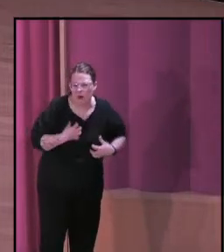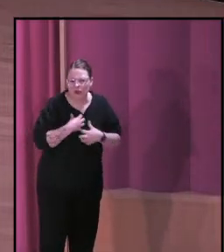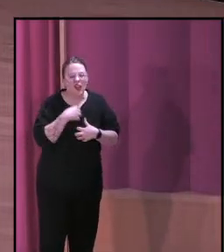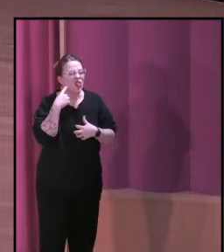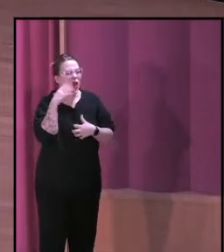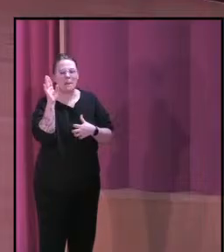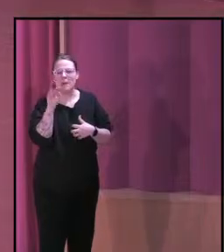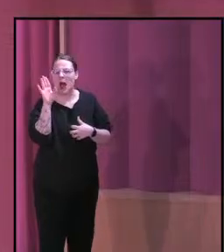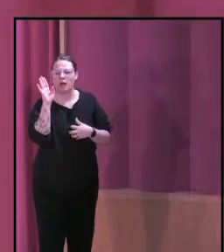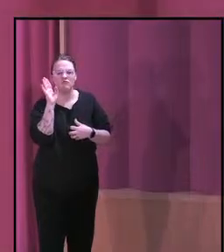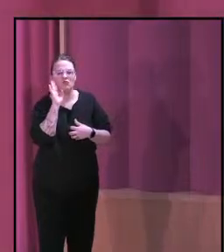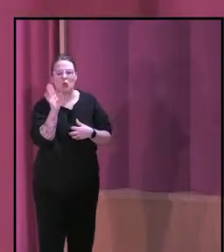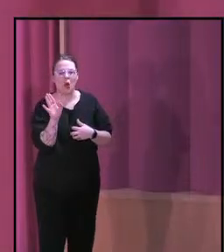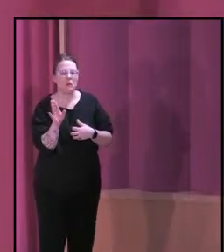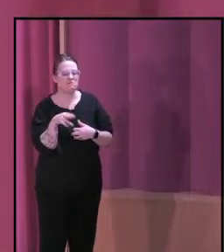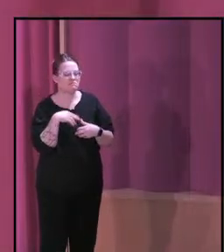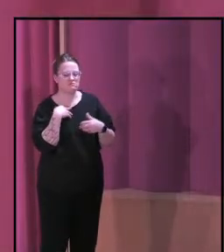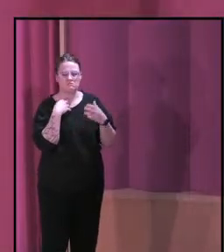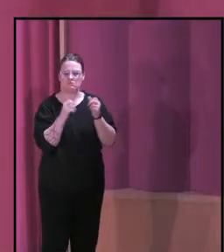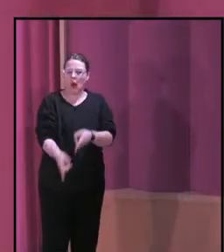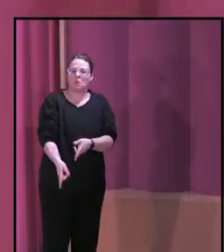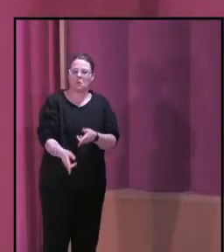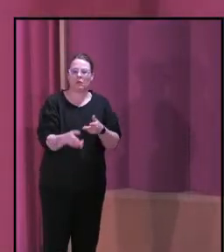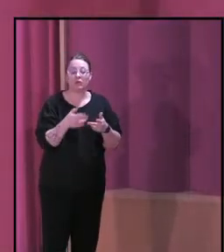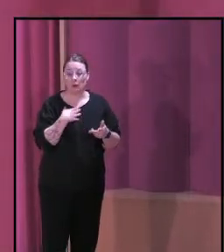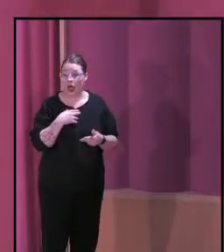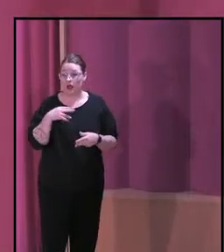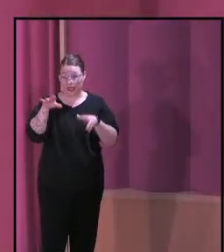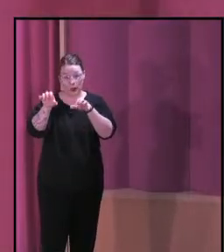for a trapeze guy, it was no problem.